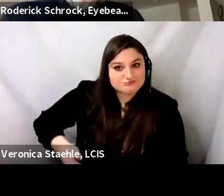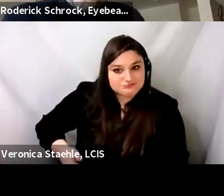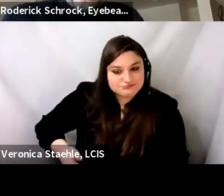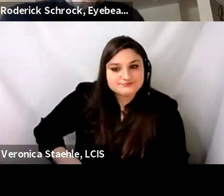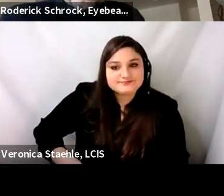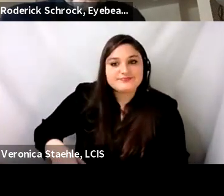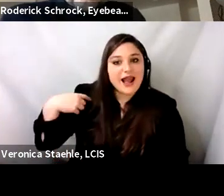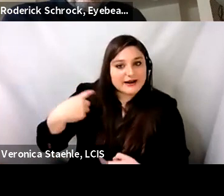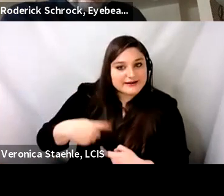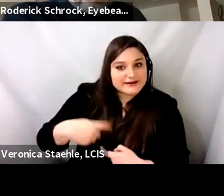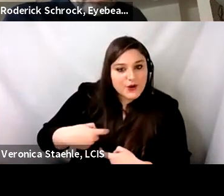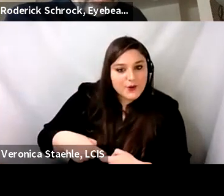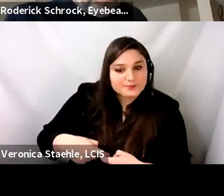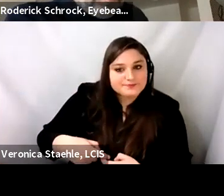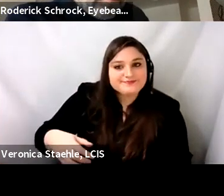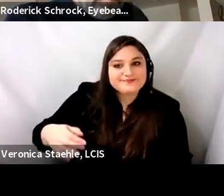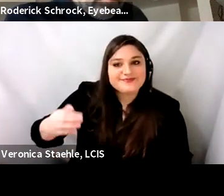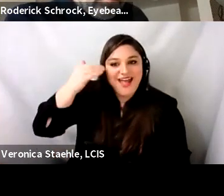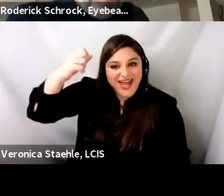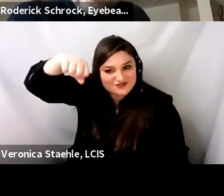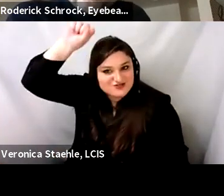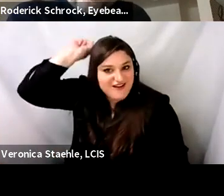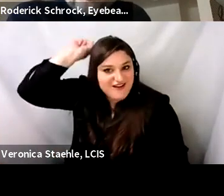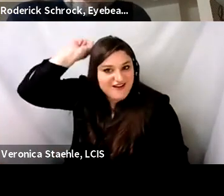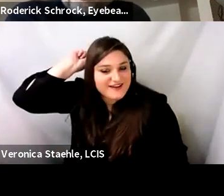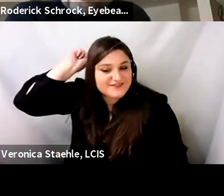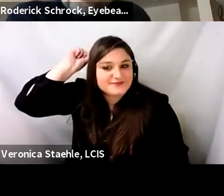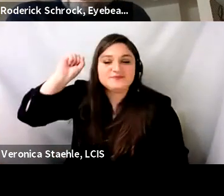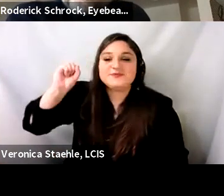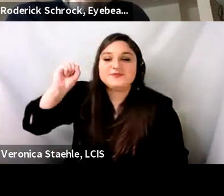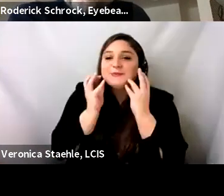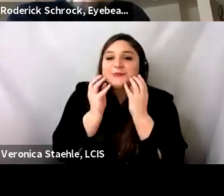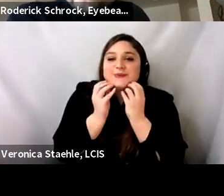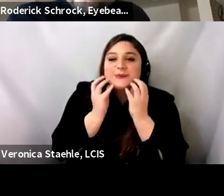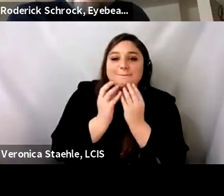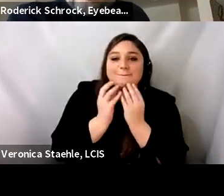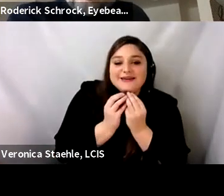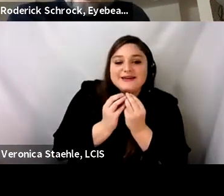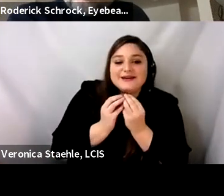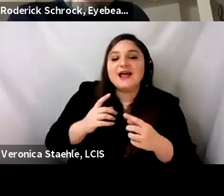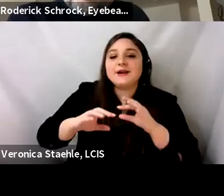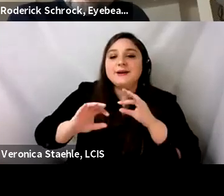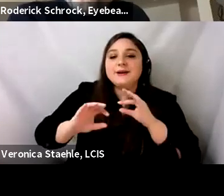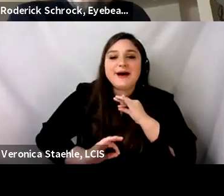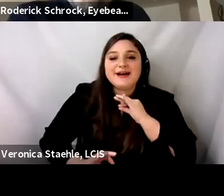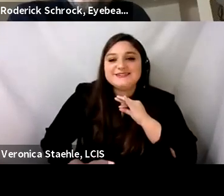I have a shaved head and a scruffy beard and a button-down shirt of periwinkle color.